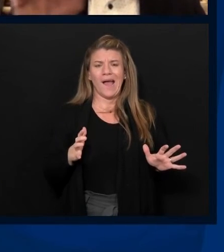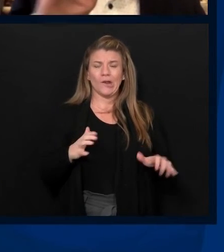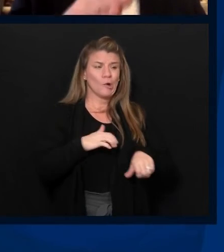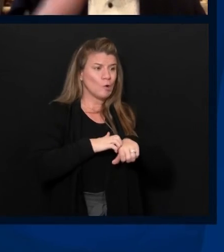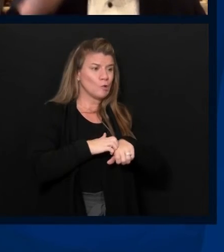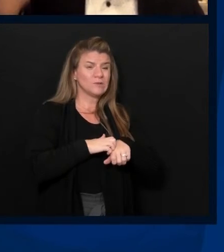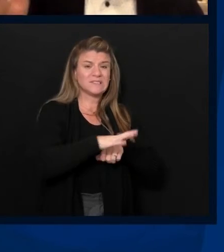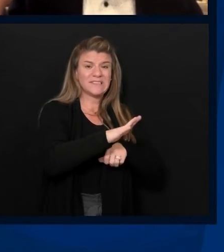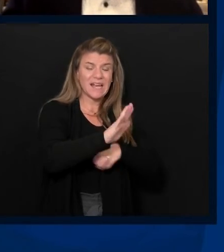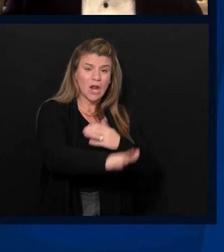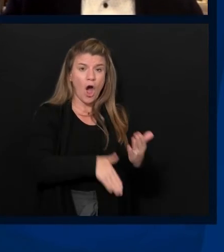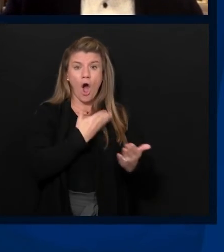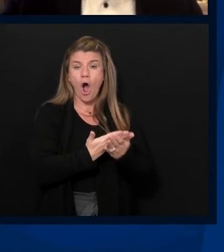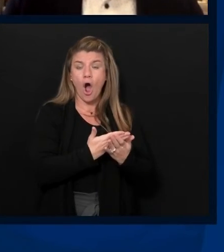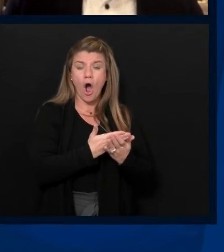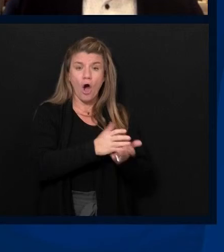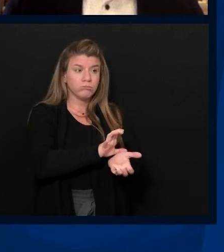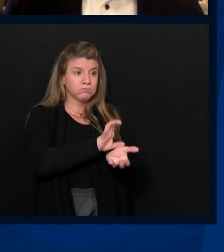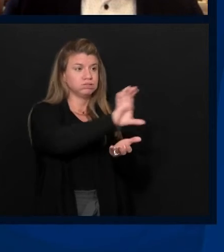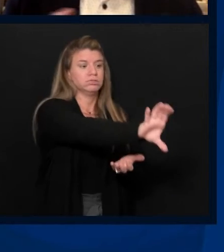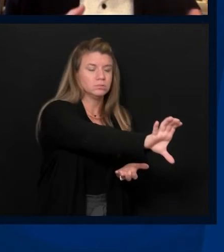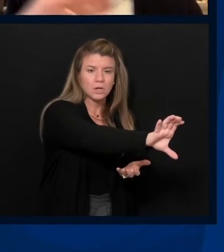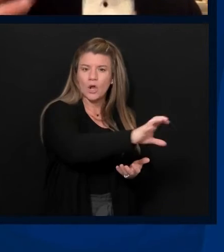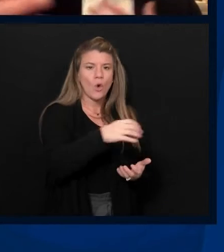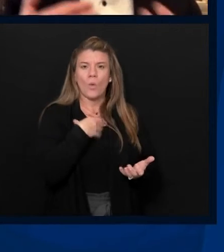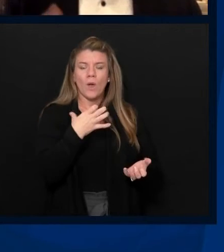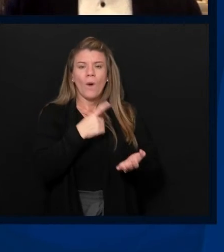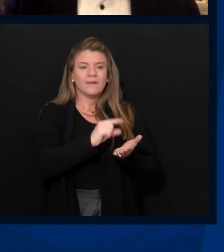doses right at first. We want to distribute these doses over a